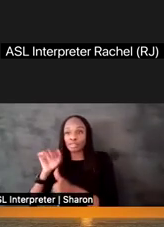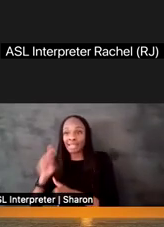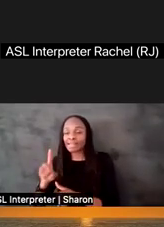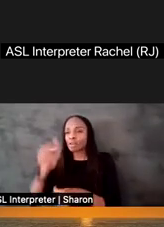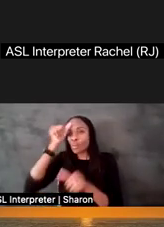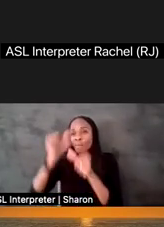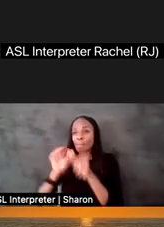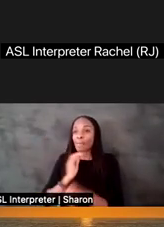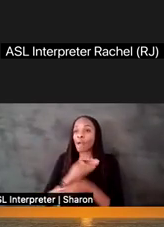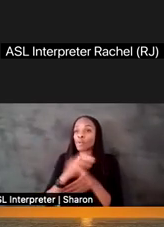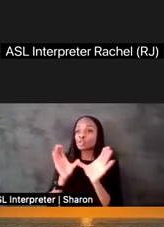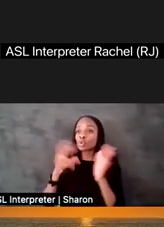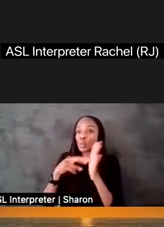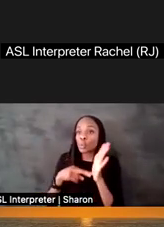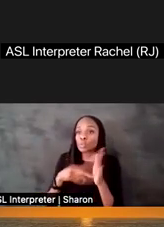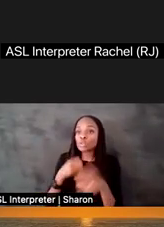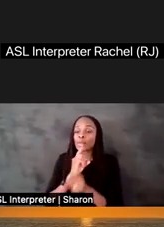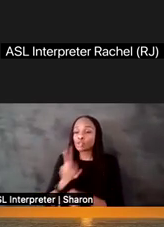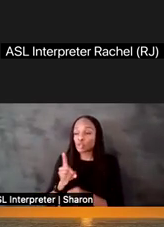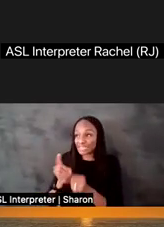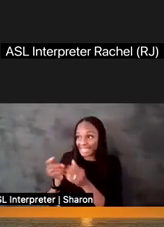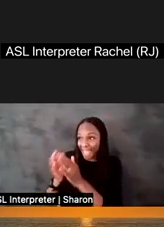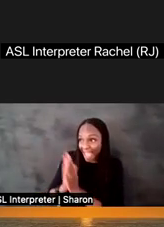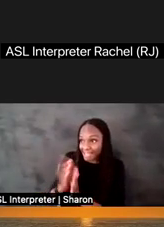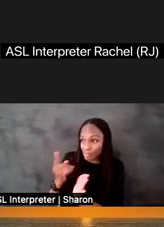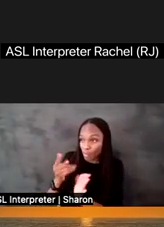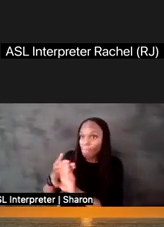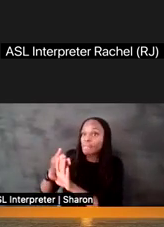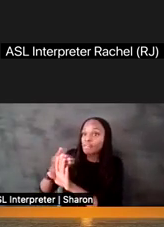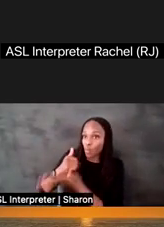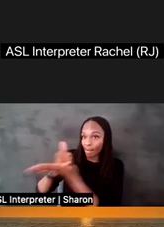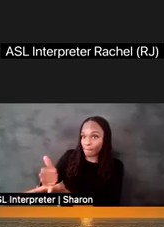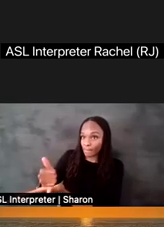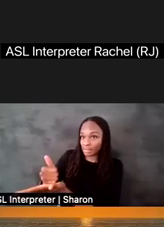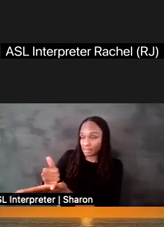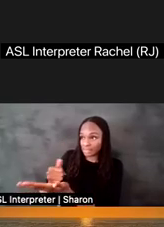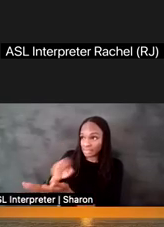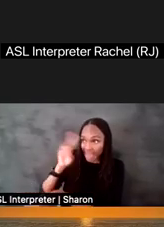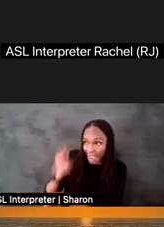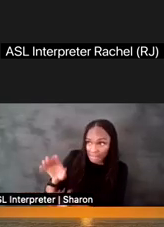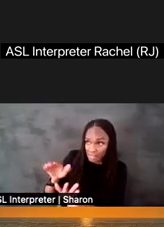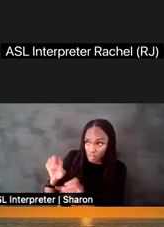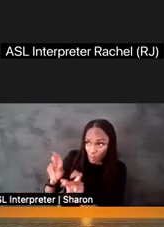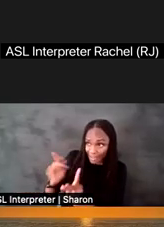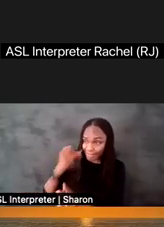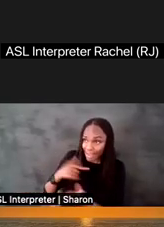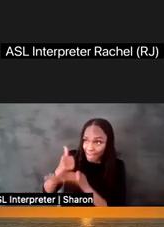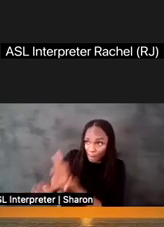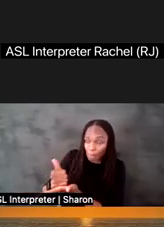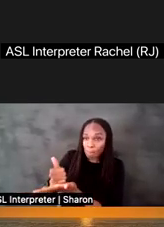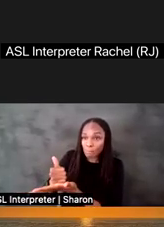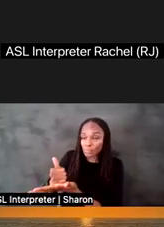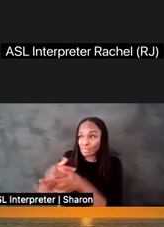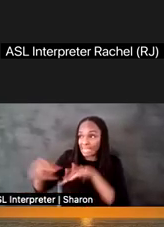rules and making sure to ask somebody before helping them. If it's okay to help them and tell them who